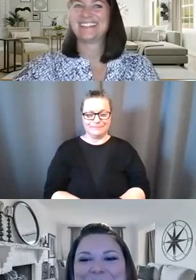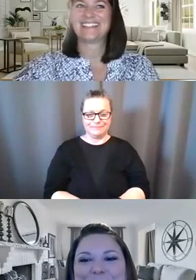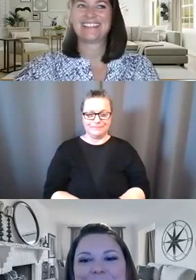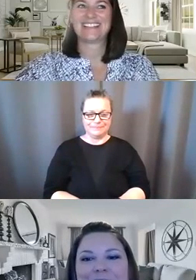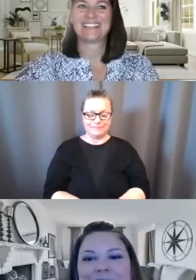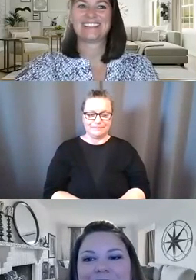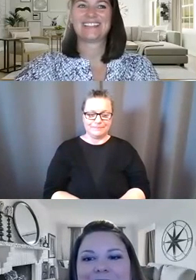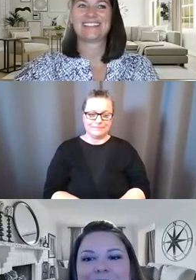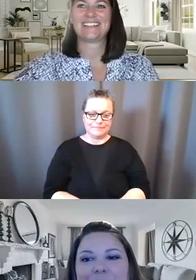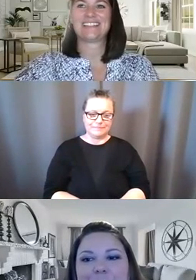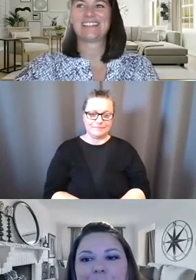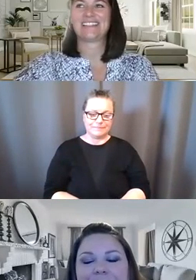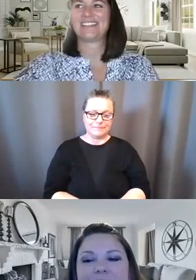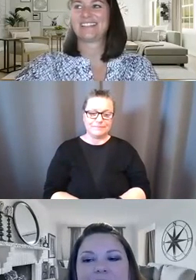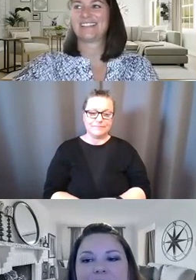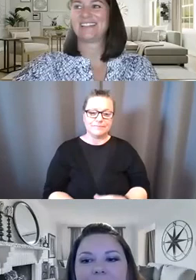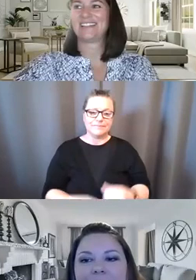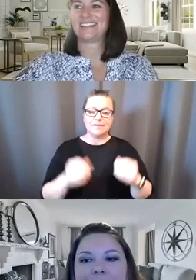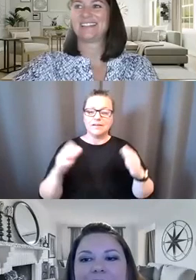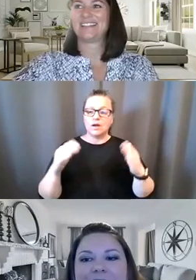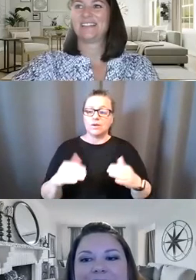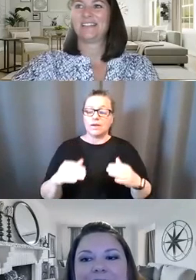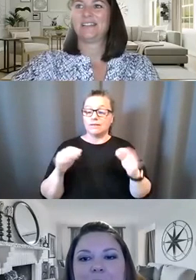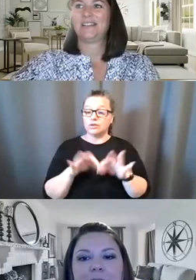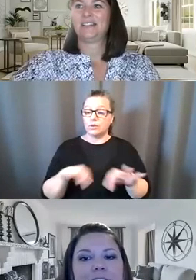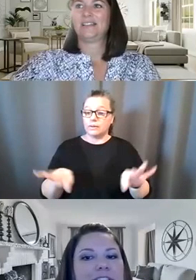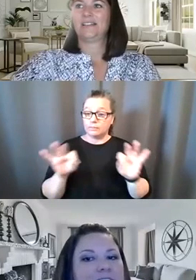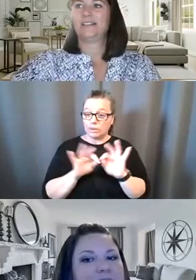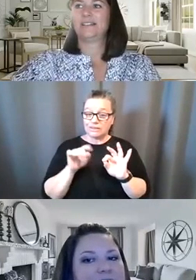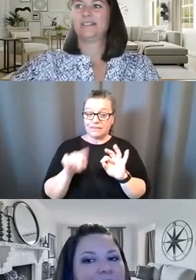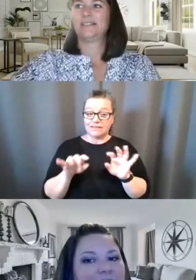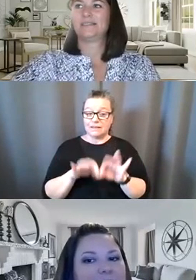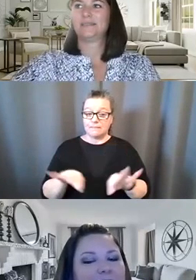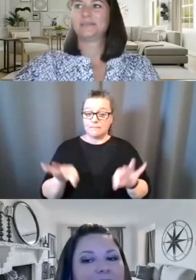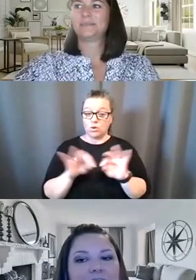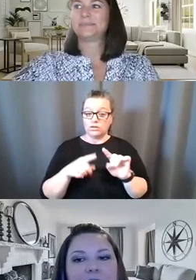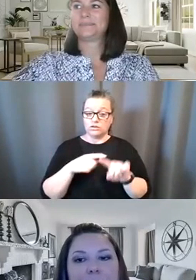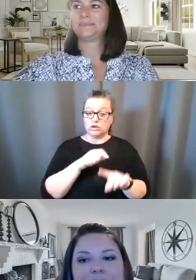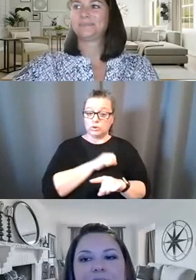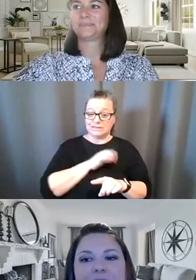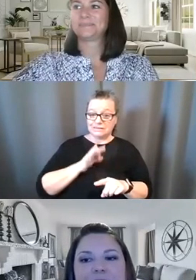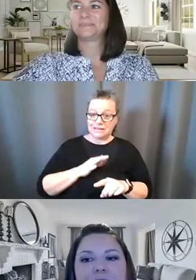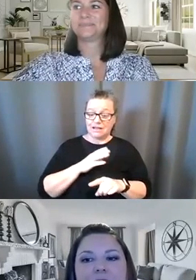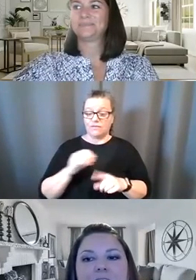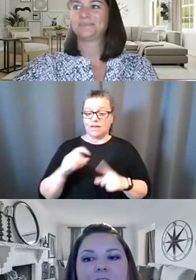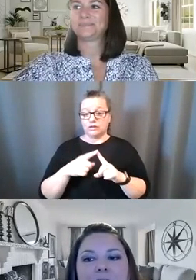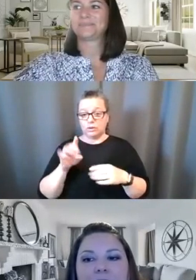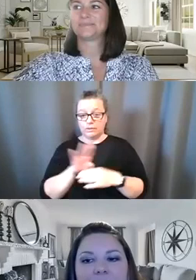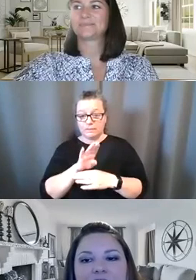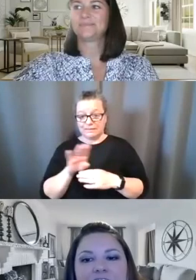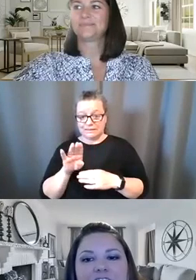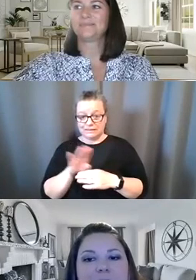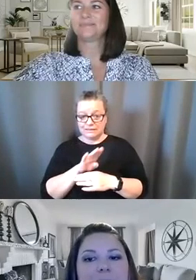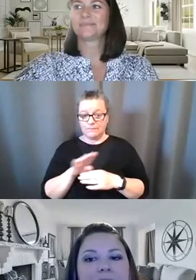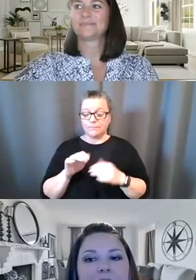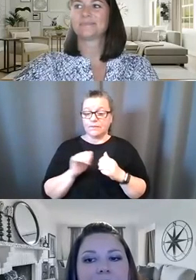All right, let's go to importance. This is importance to staff and to the business. How